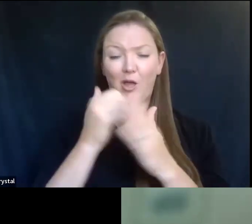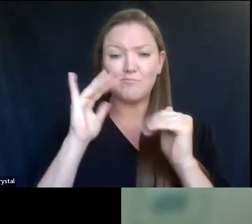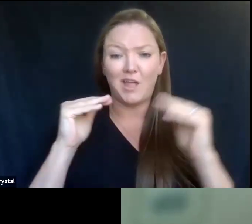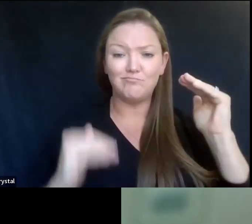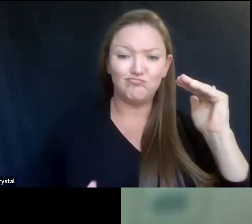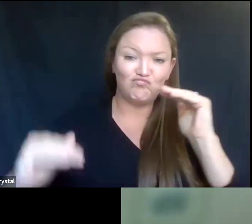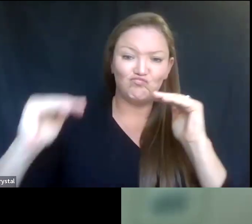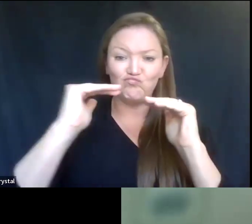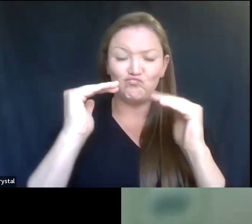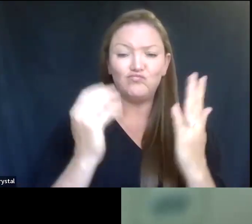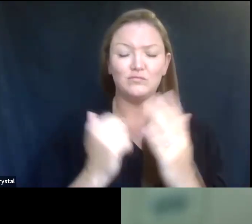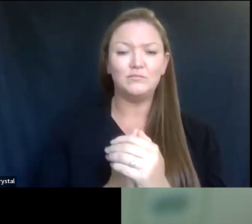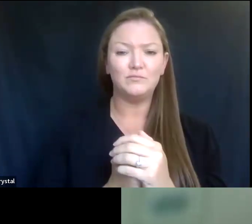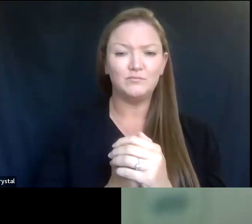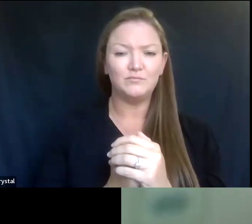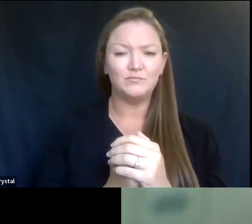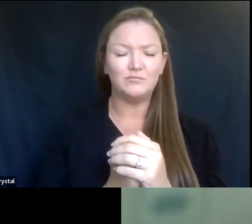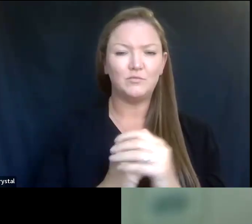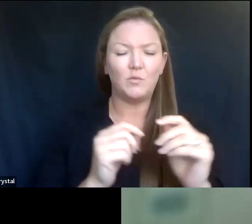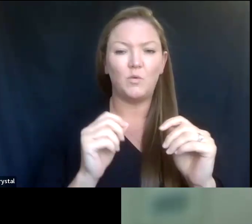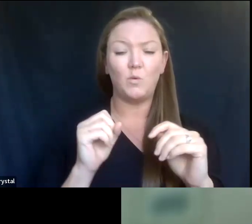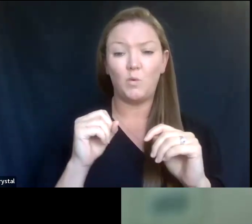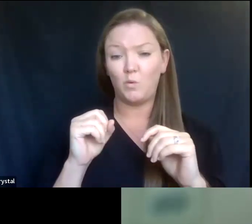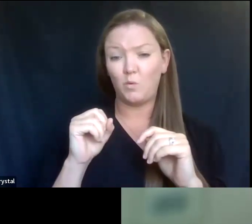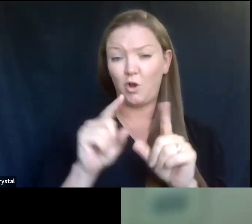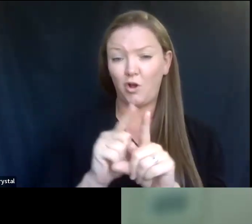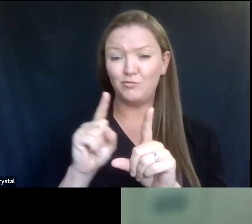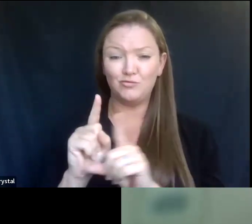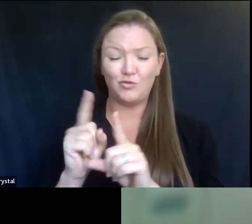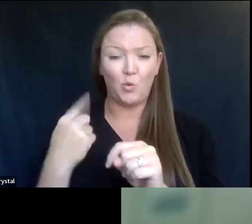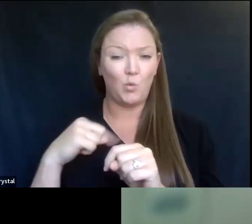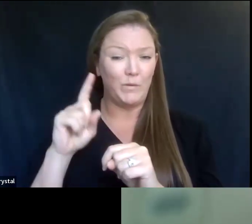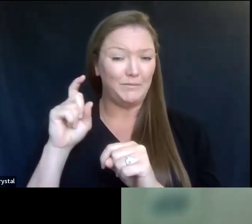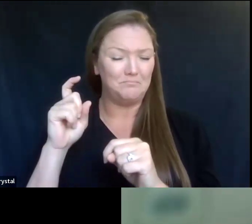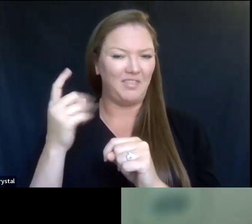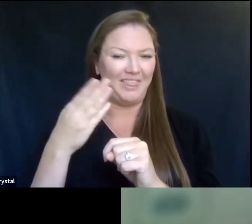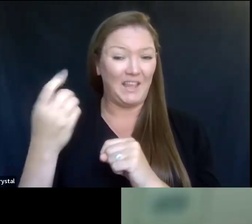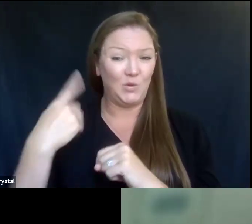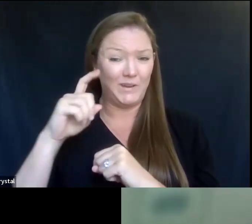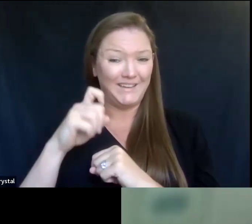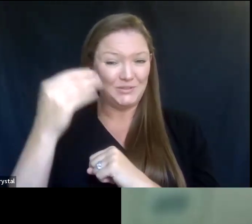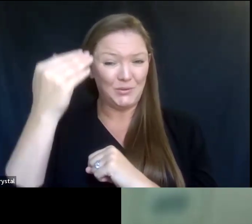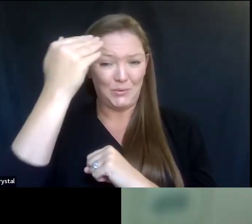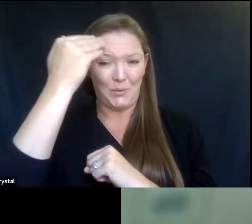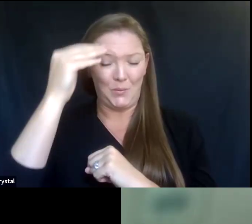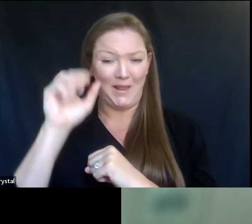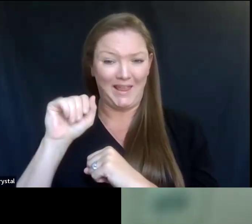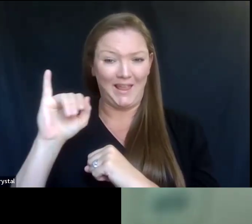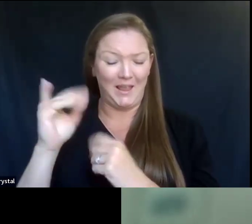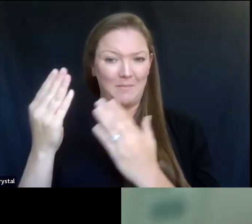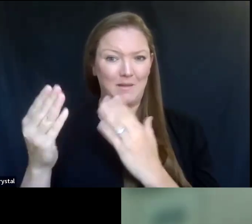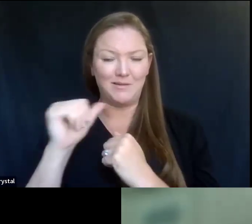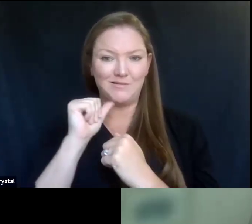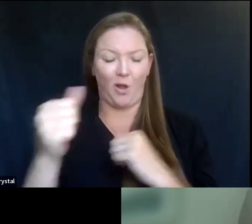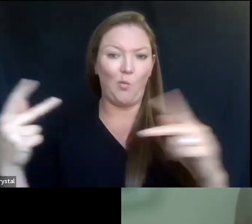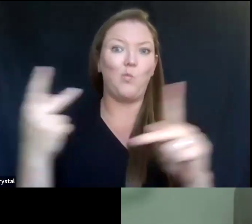And then conversely, are there ways that we should be mindful that AI not potentially exacerbate